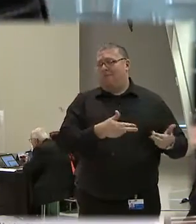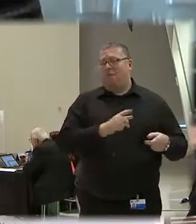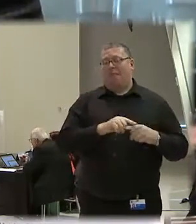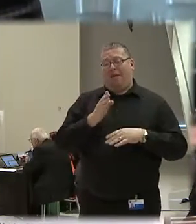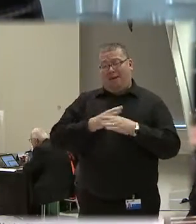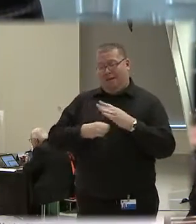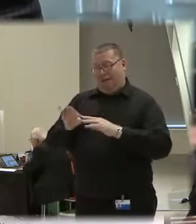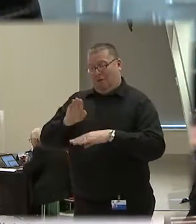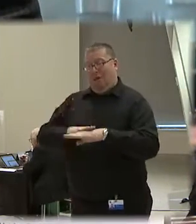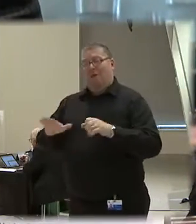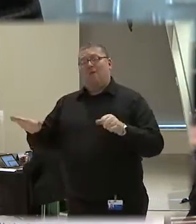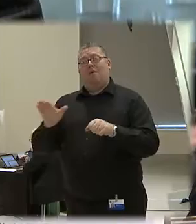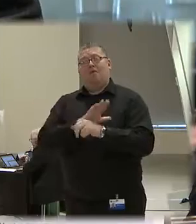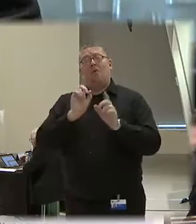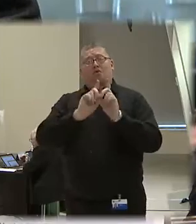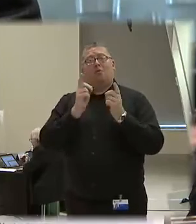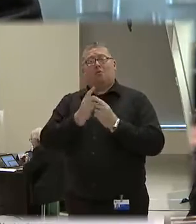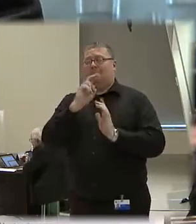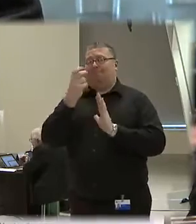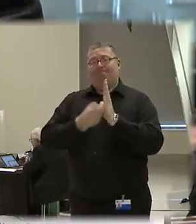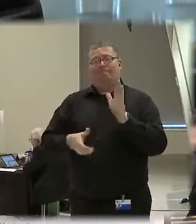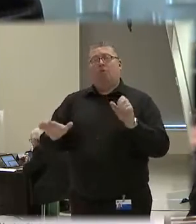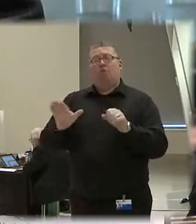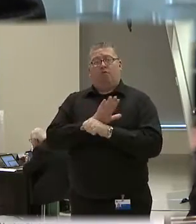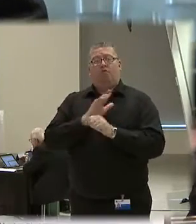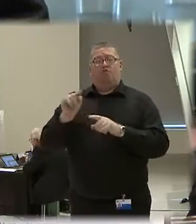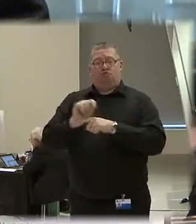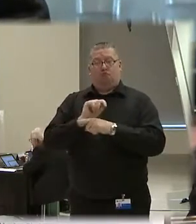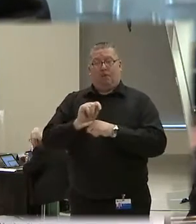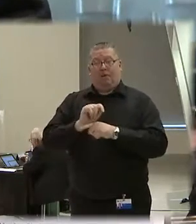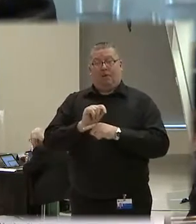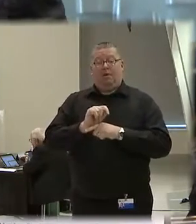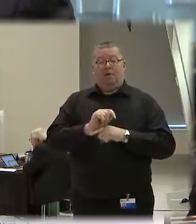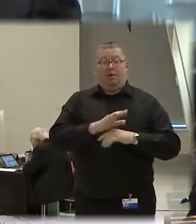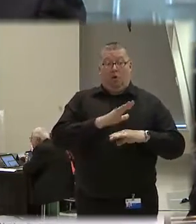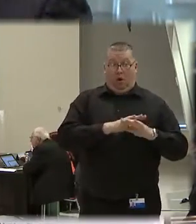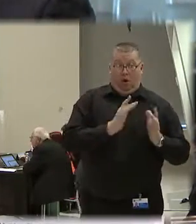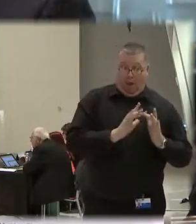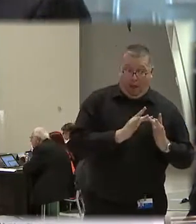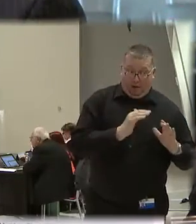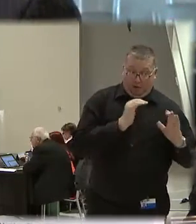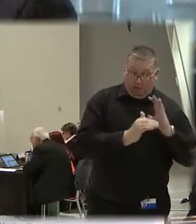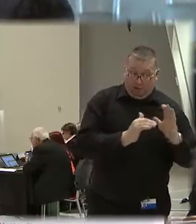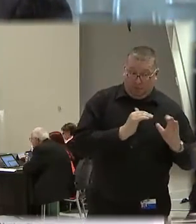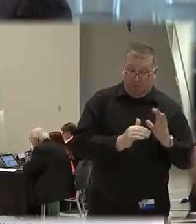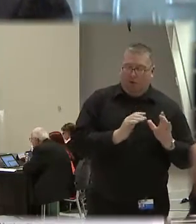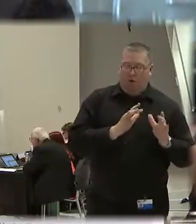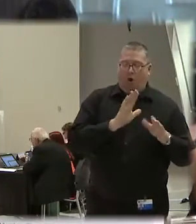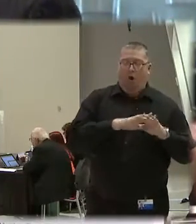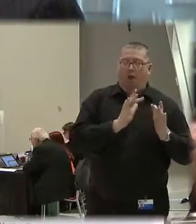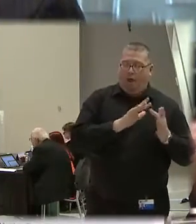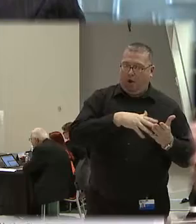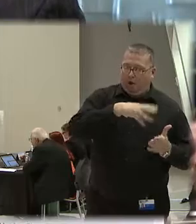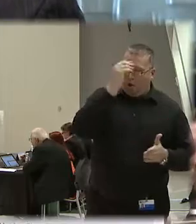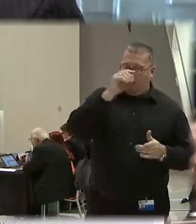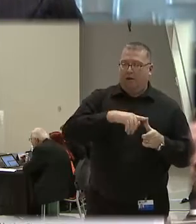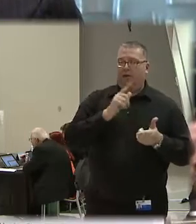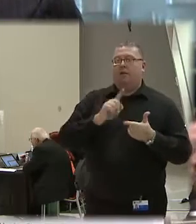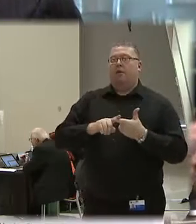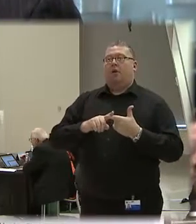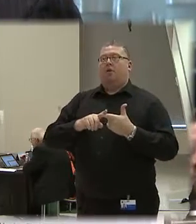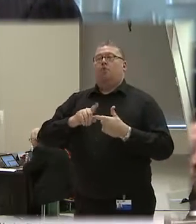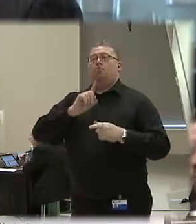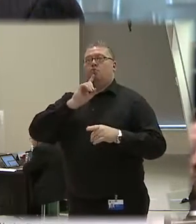the entire department went through training bulletins, e-learning modules, and streaming videos concerning crowd control-related